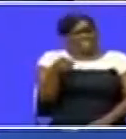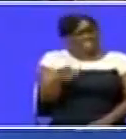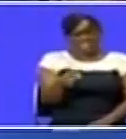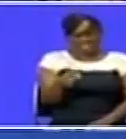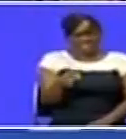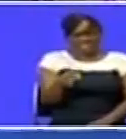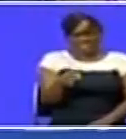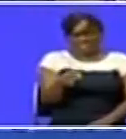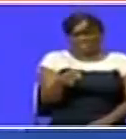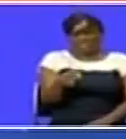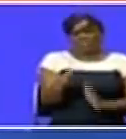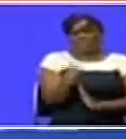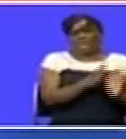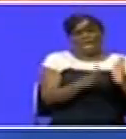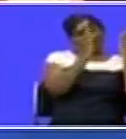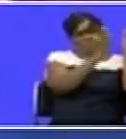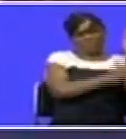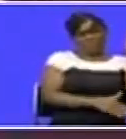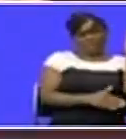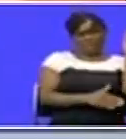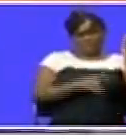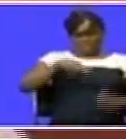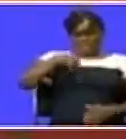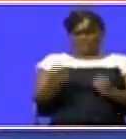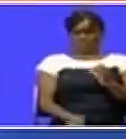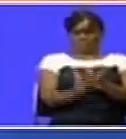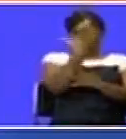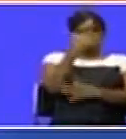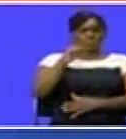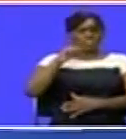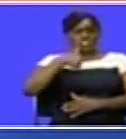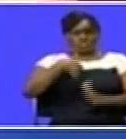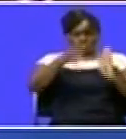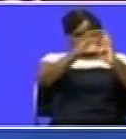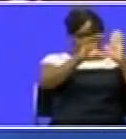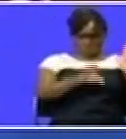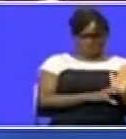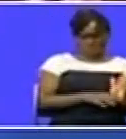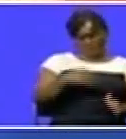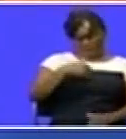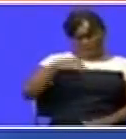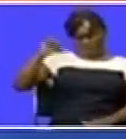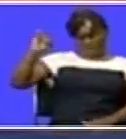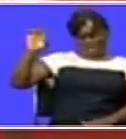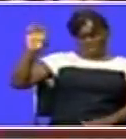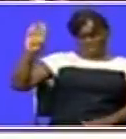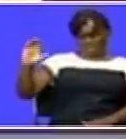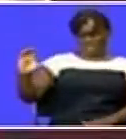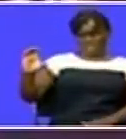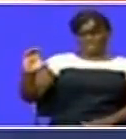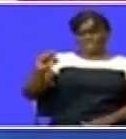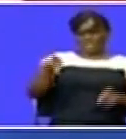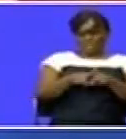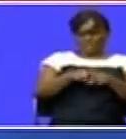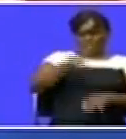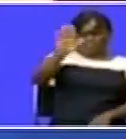tantamount to guerrilla tactics. Sisi wenyewe tuliunda katiba mpya. Tukawa na IEBC kule ndani, tukawa na bunge